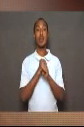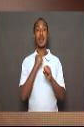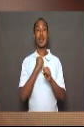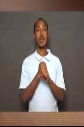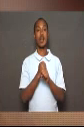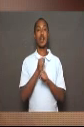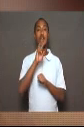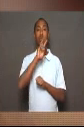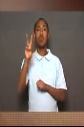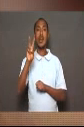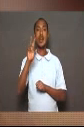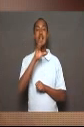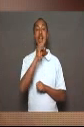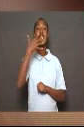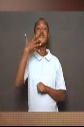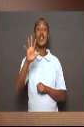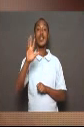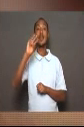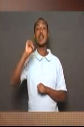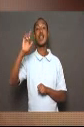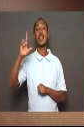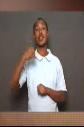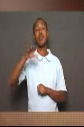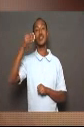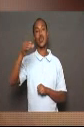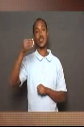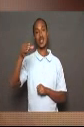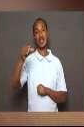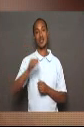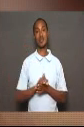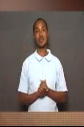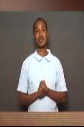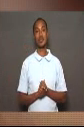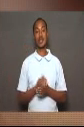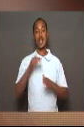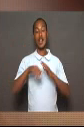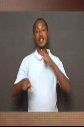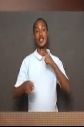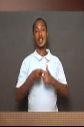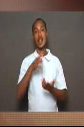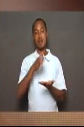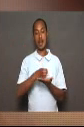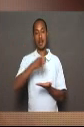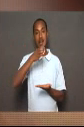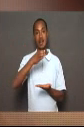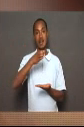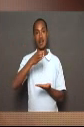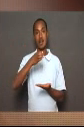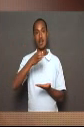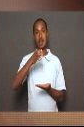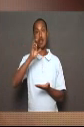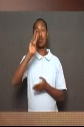a 250 milliliter solution. In the second beaker,